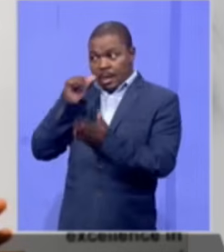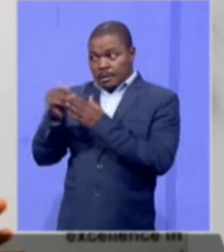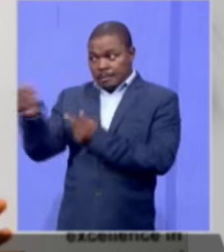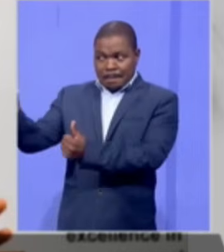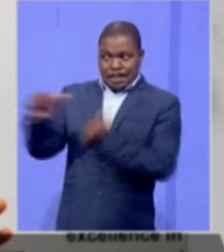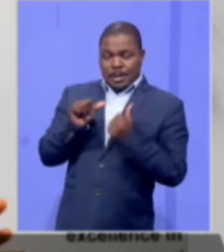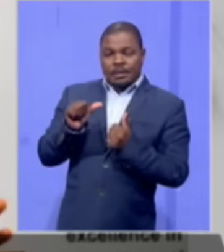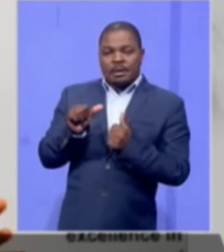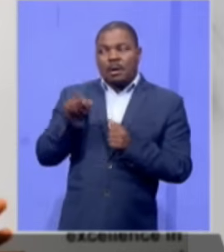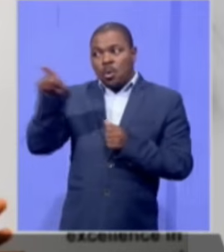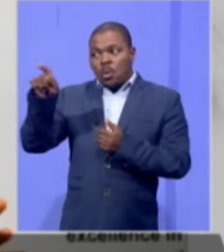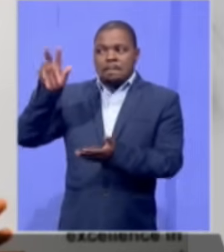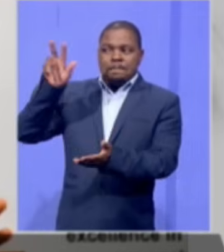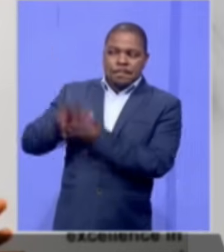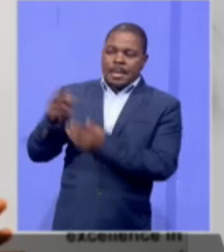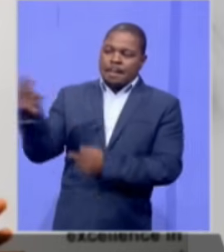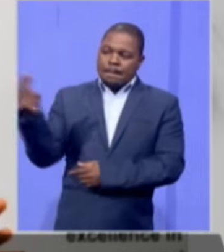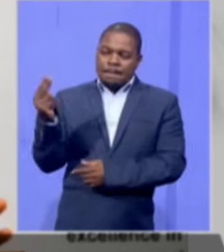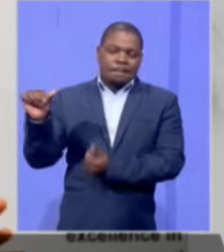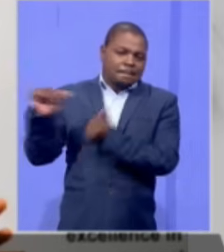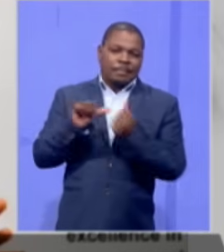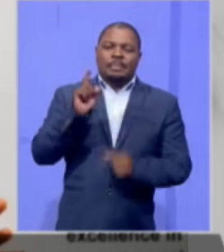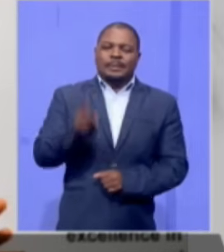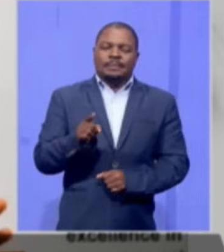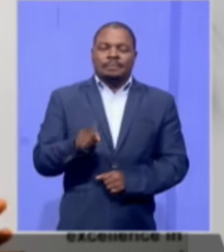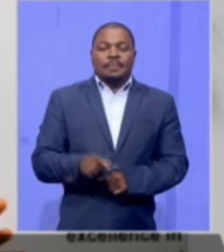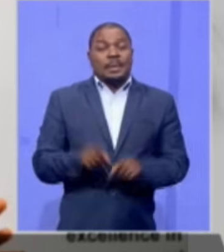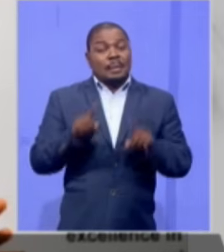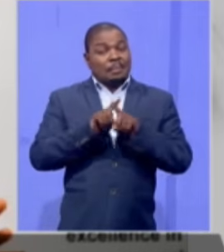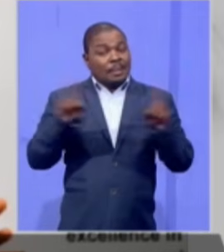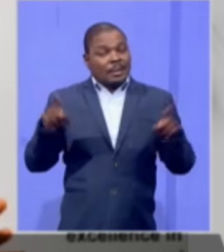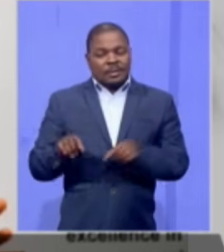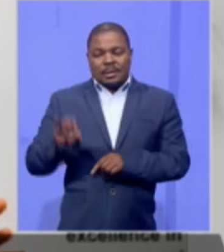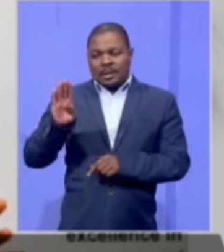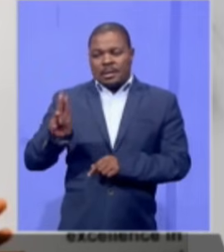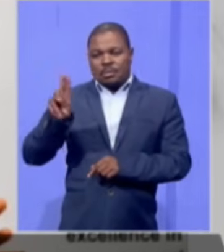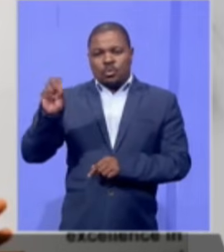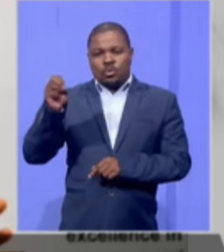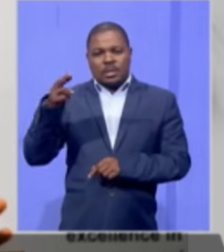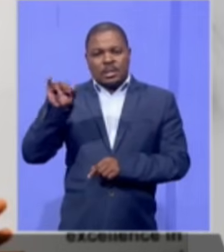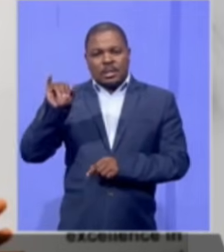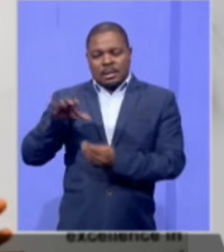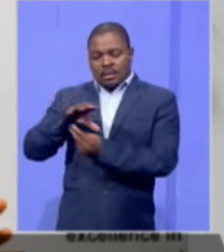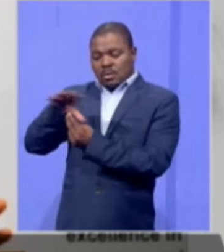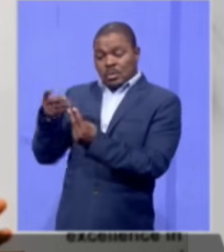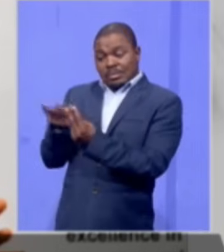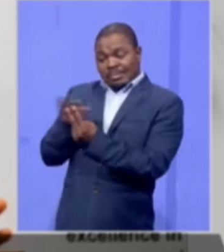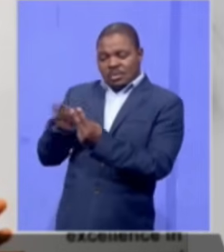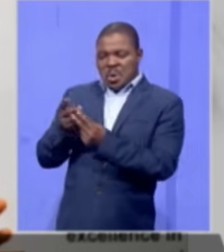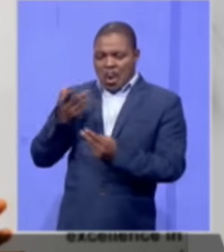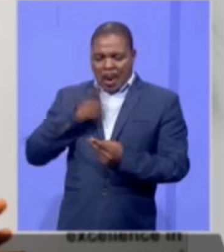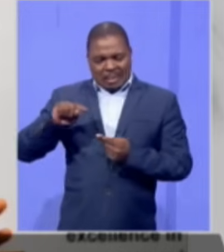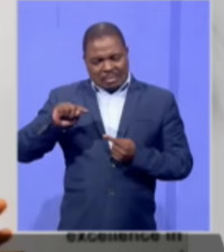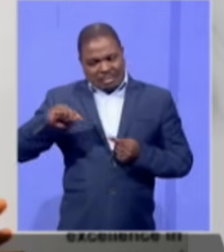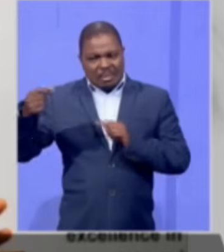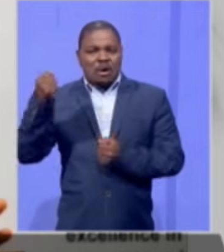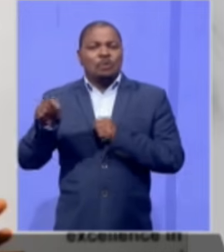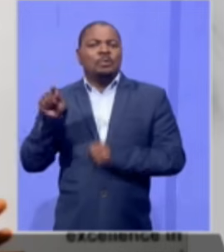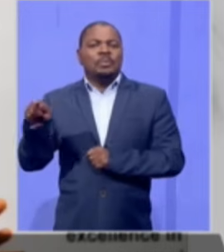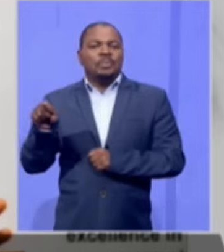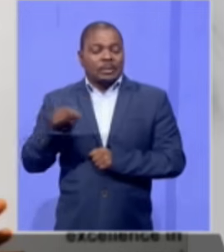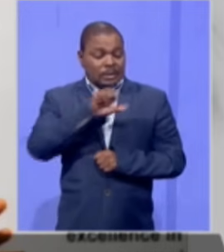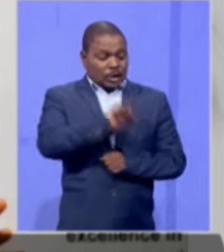has now been approved. However, the Bushiris intend to appeal the ruling and South African government will oppose the appeal.